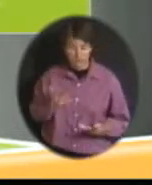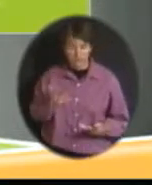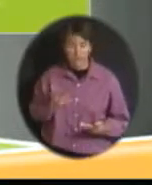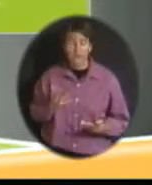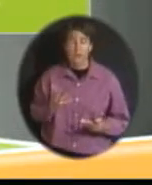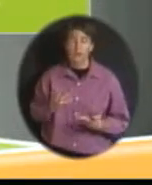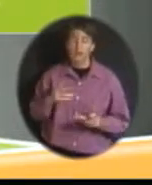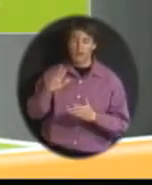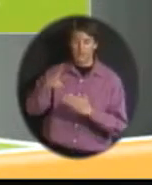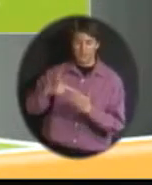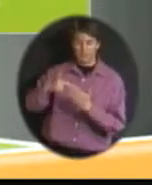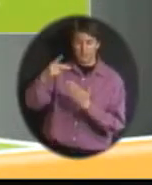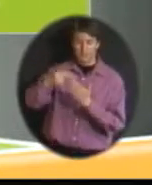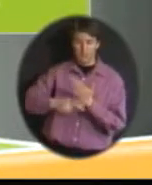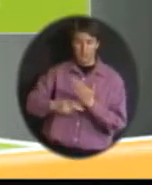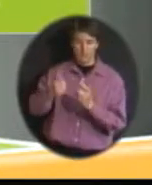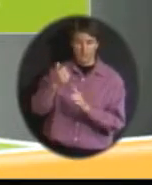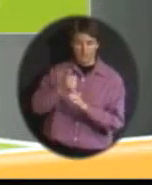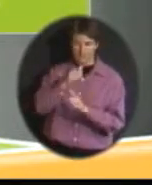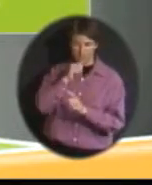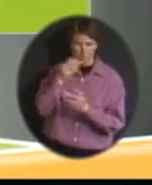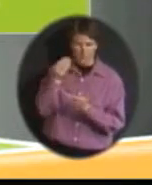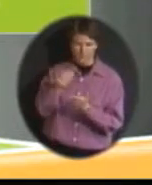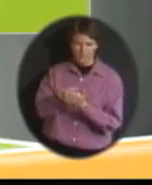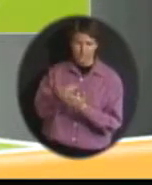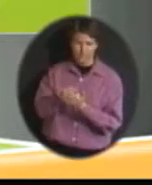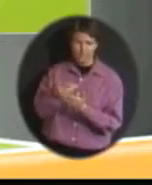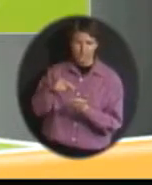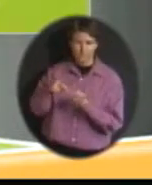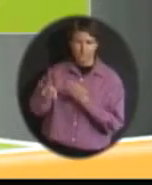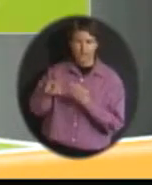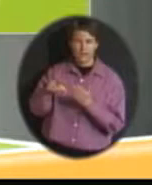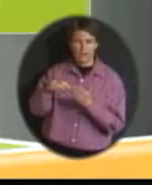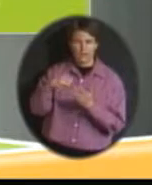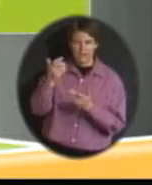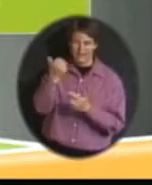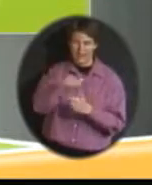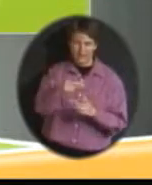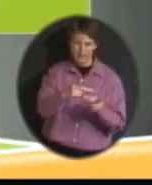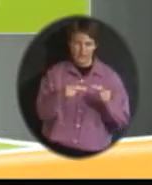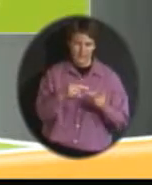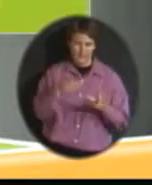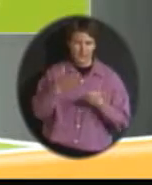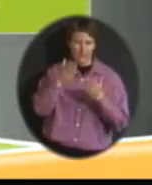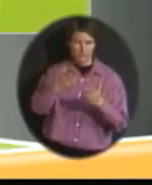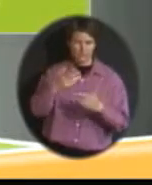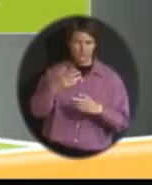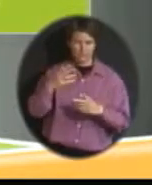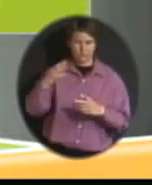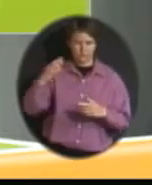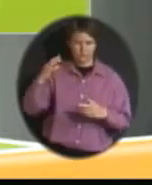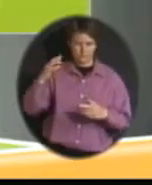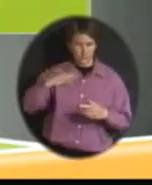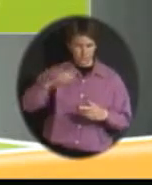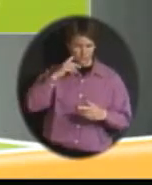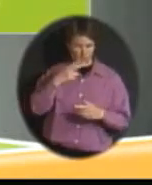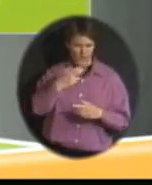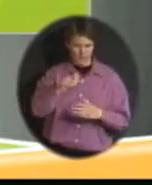that the program will not be funded in any site that offers credits for high school graduation. And that's a state rule. I